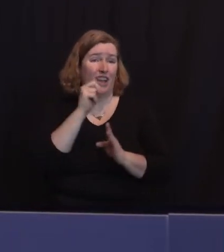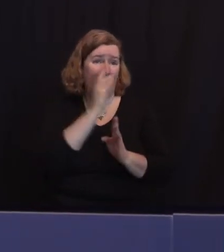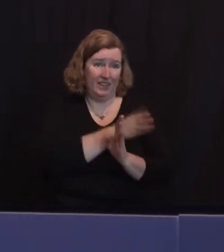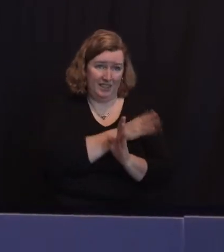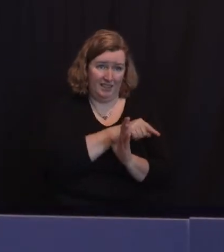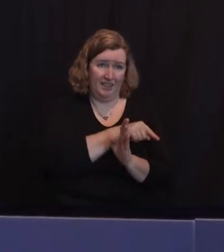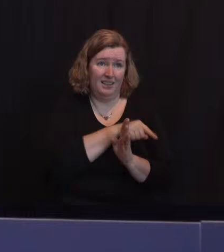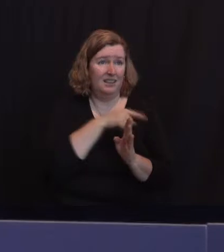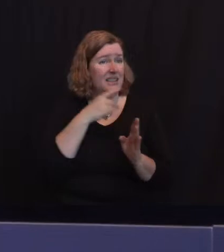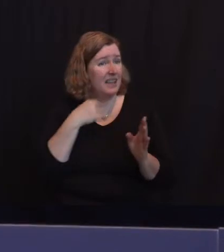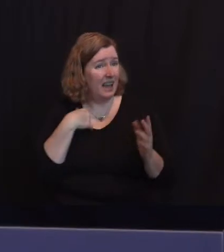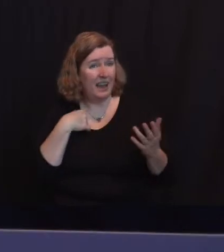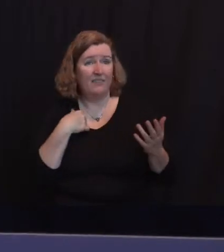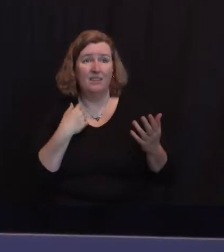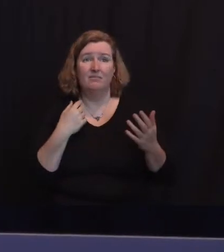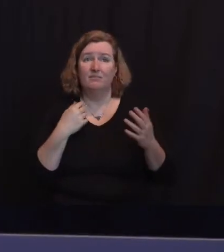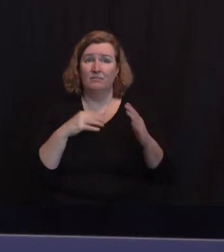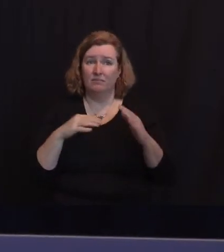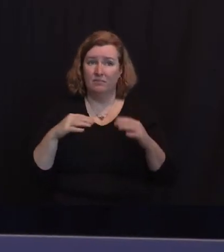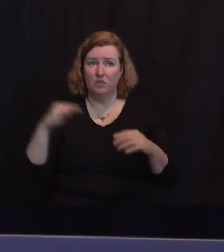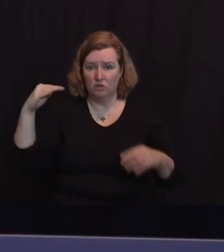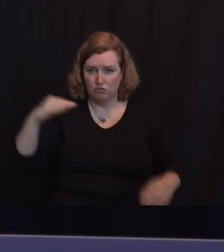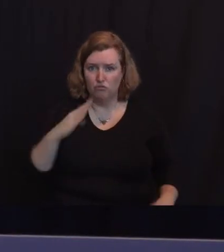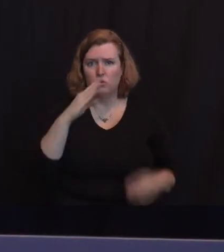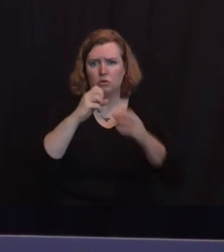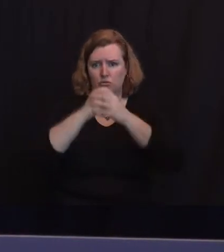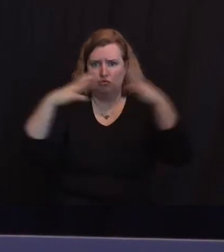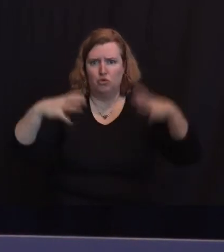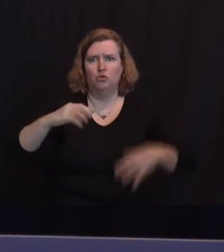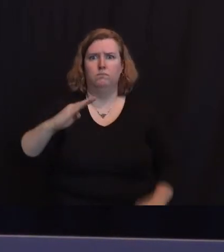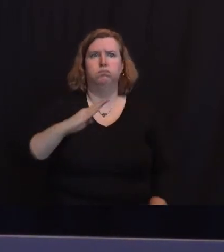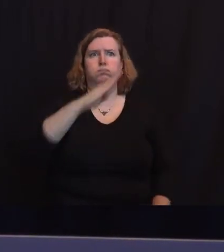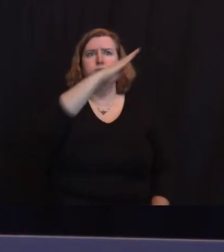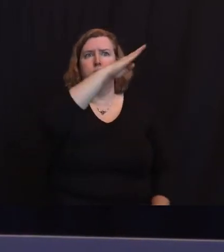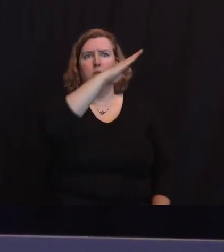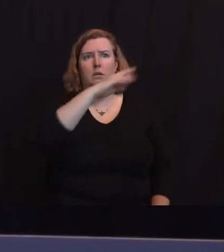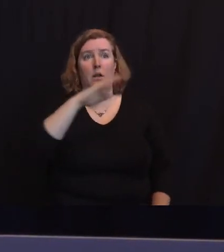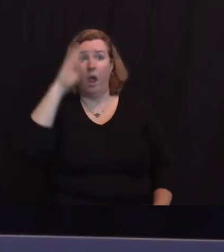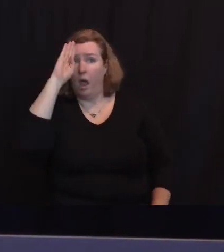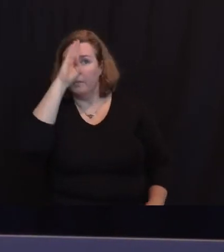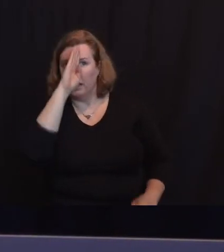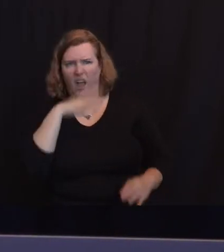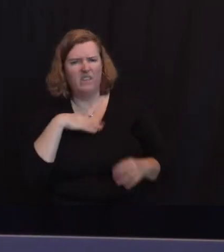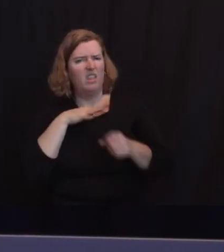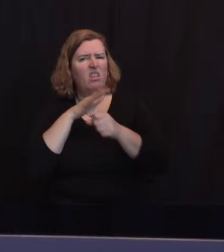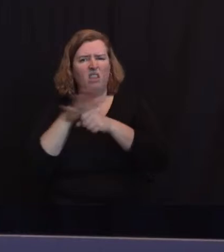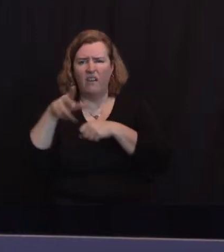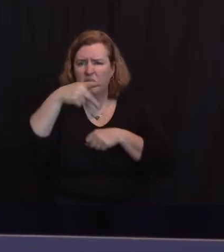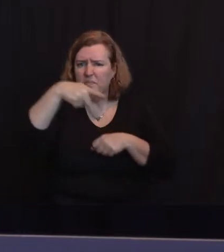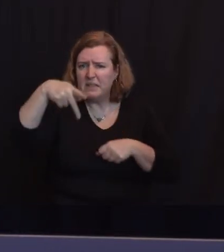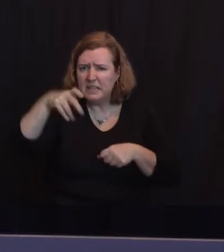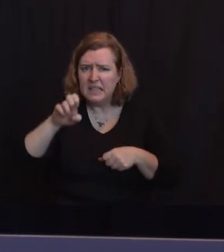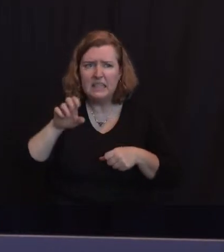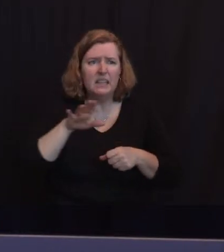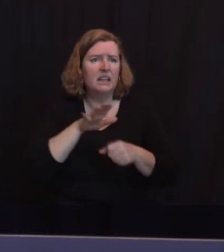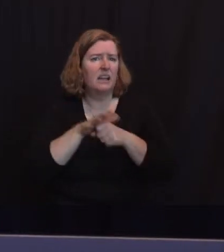surge, but we were prepared for it. The hospitals had PPE, they had staffing in place,